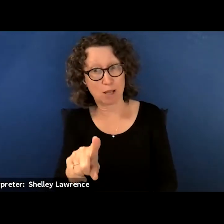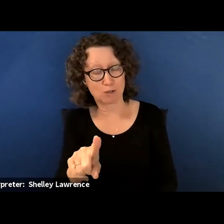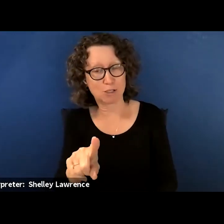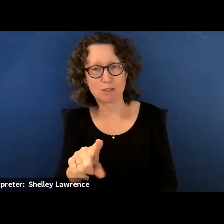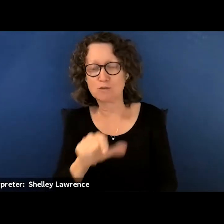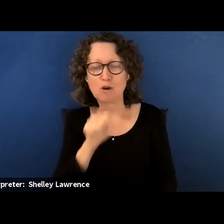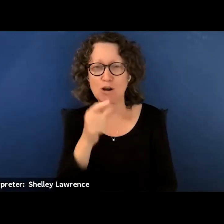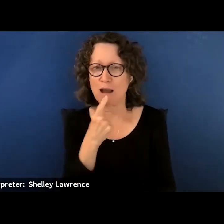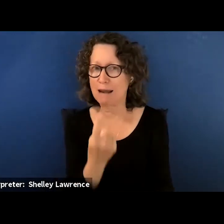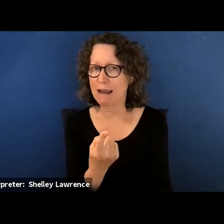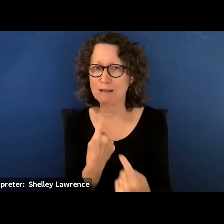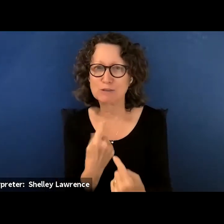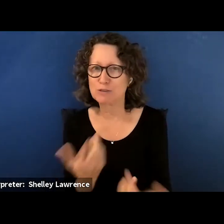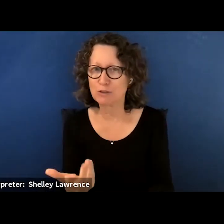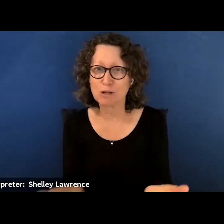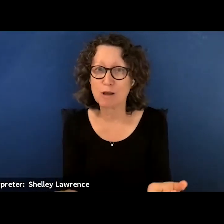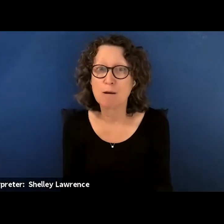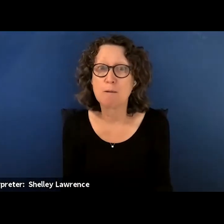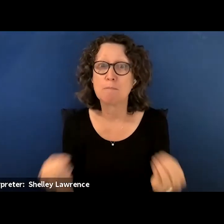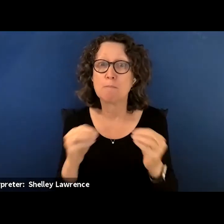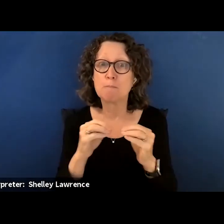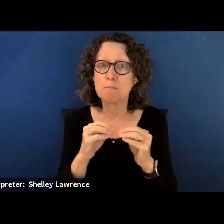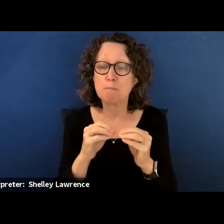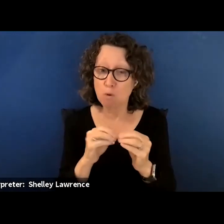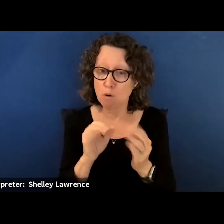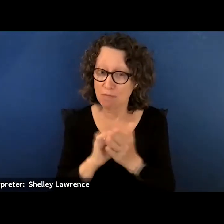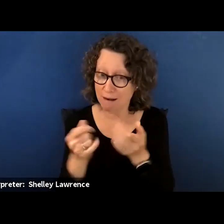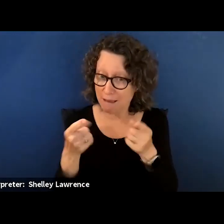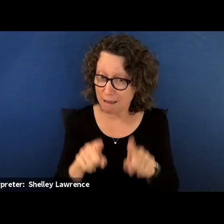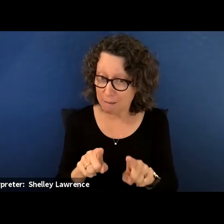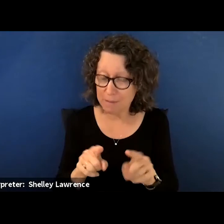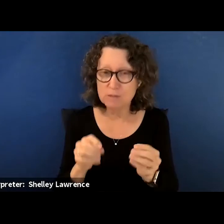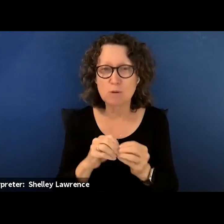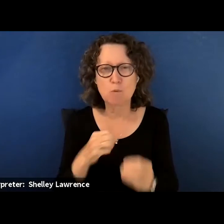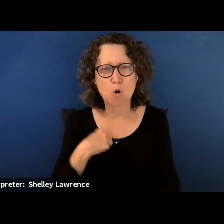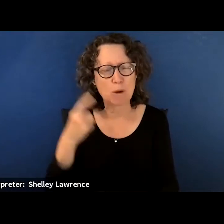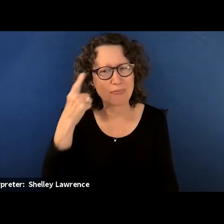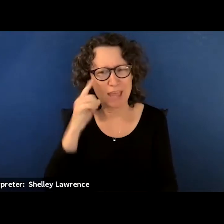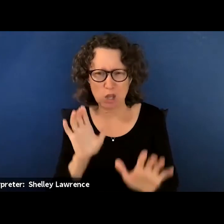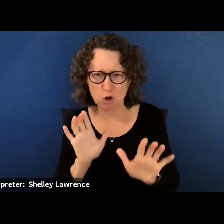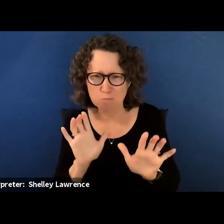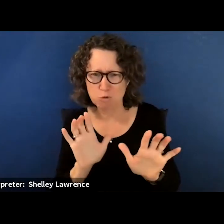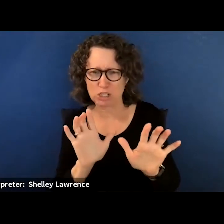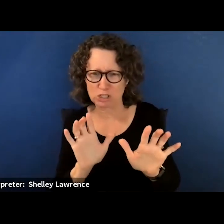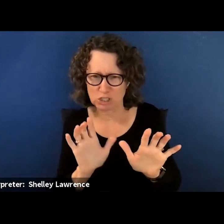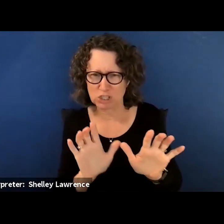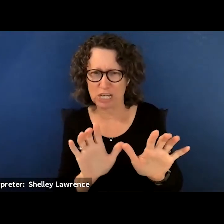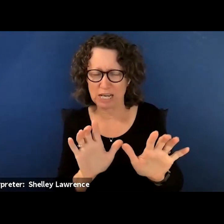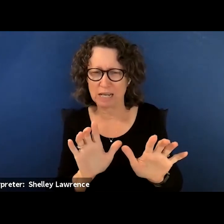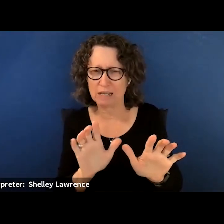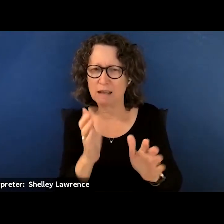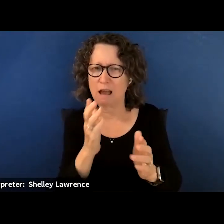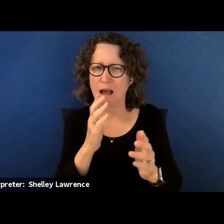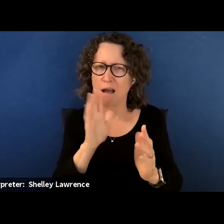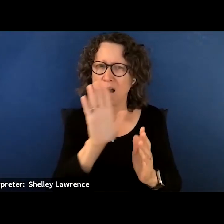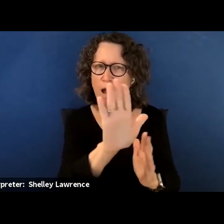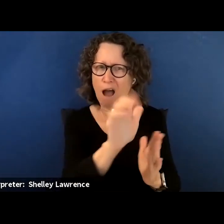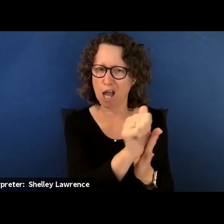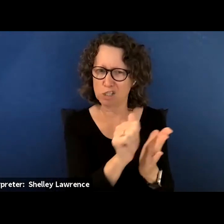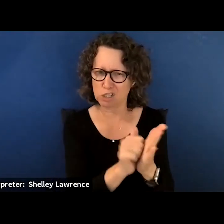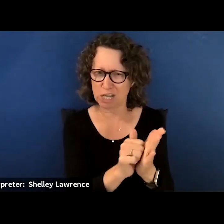being answered. The more that happens, the more we think you are pushing forward an agenda that